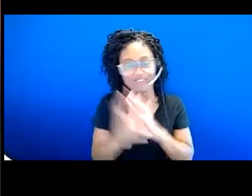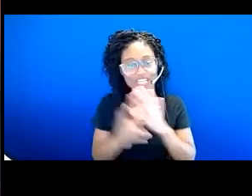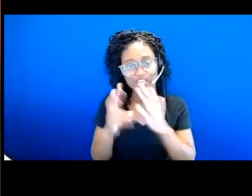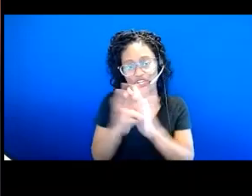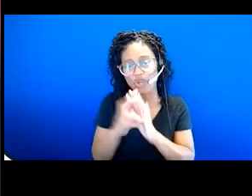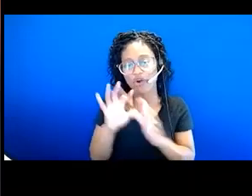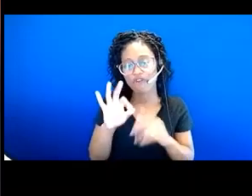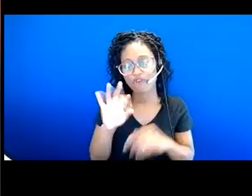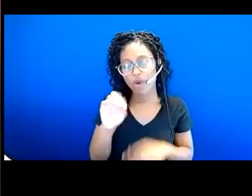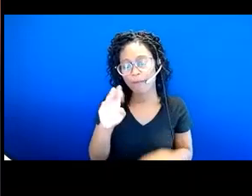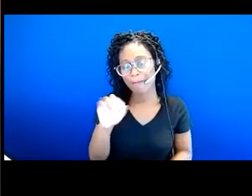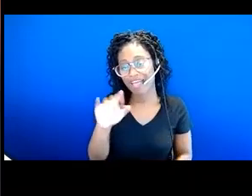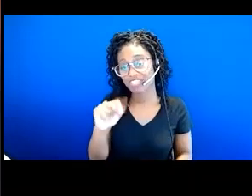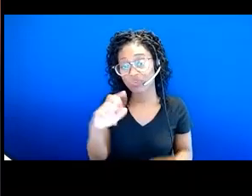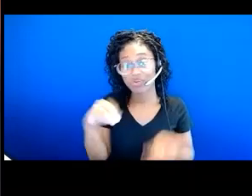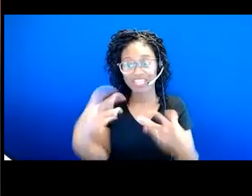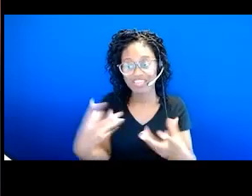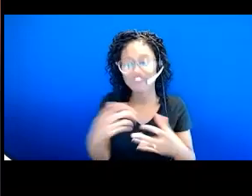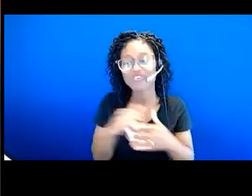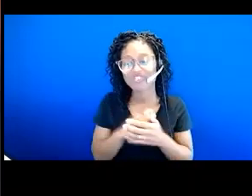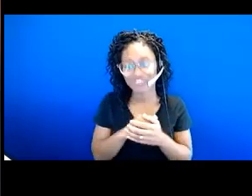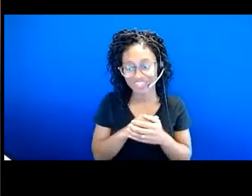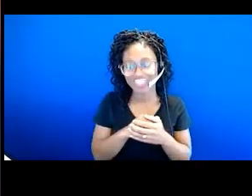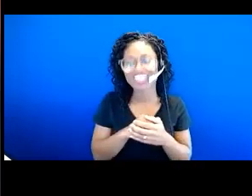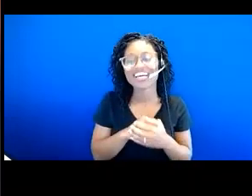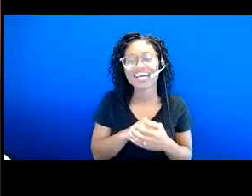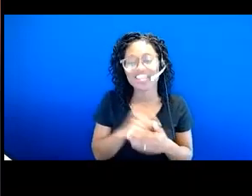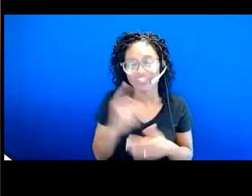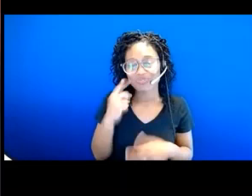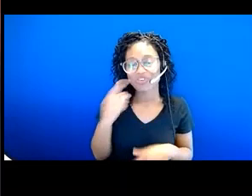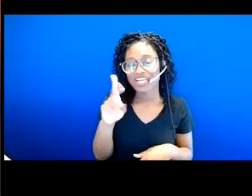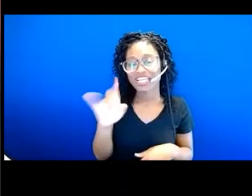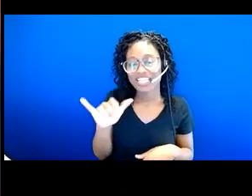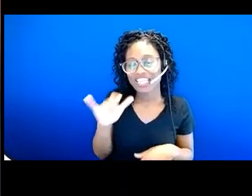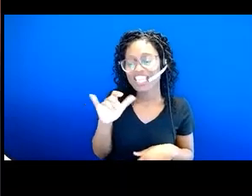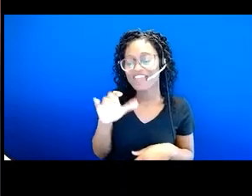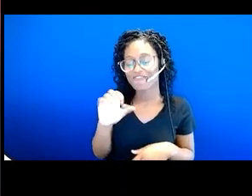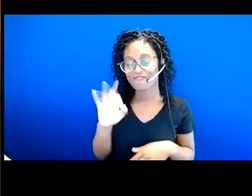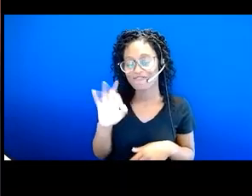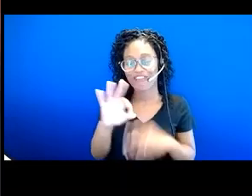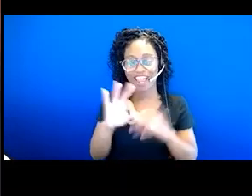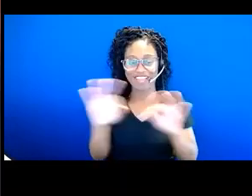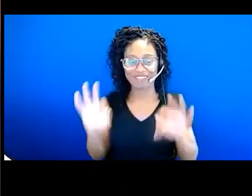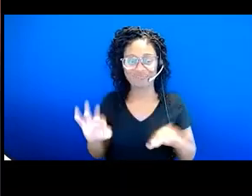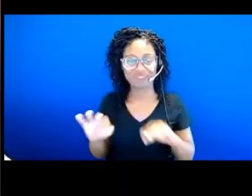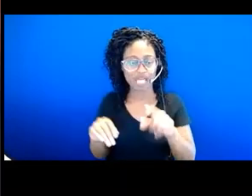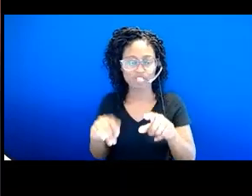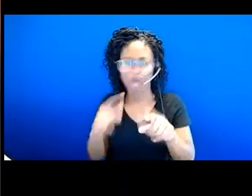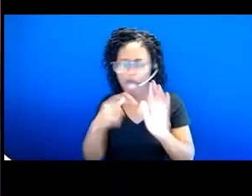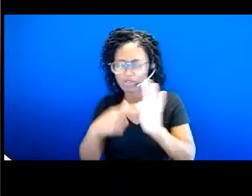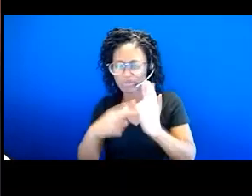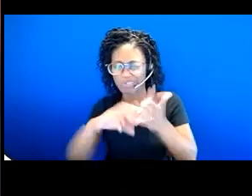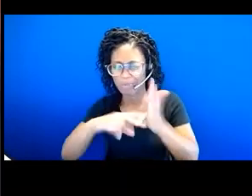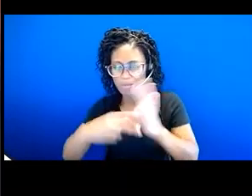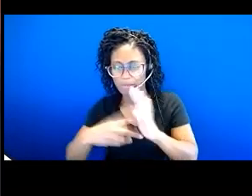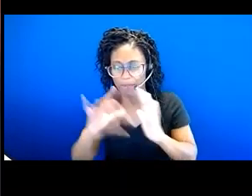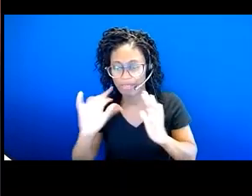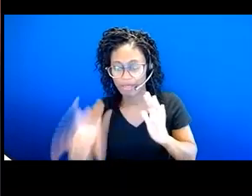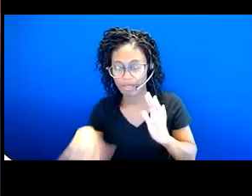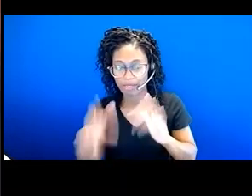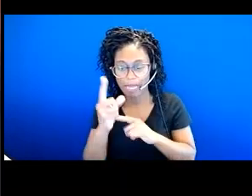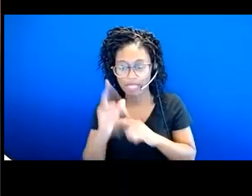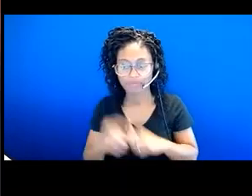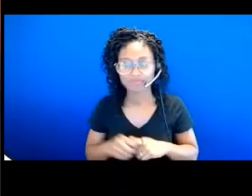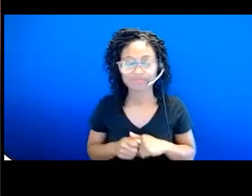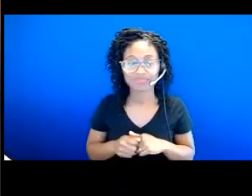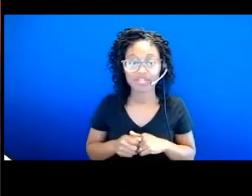you keyframes so that, I'll show you what that means. We have a